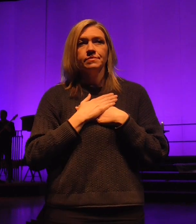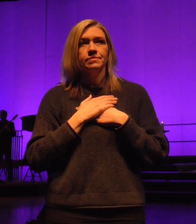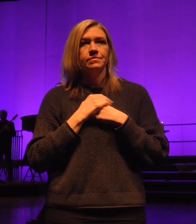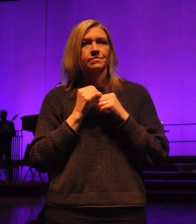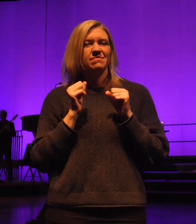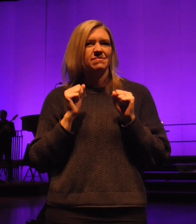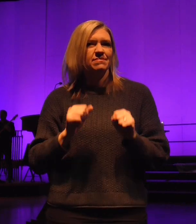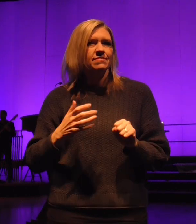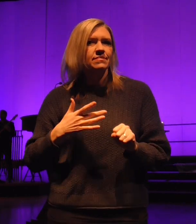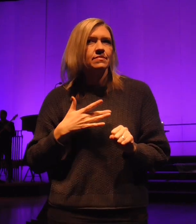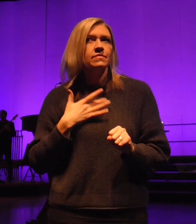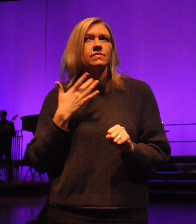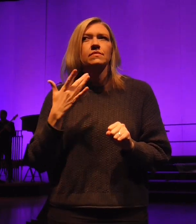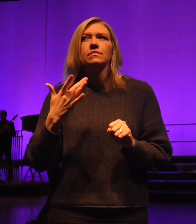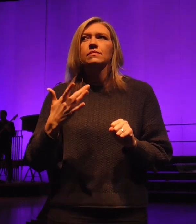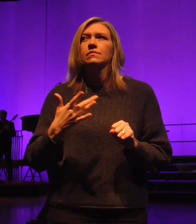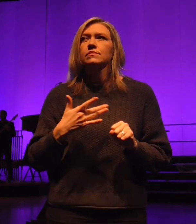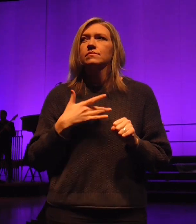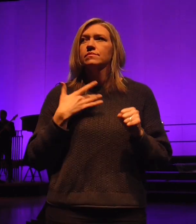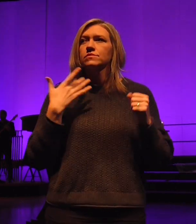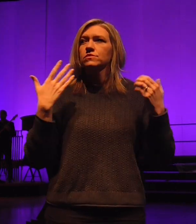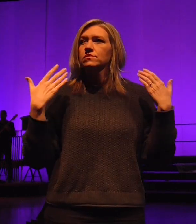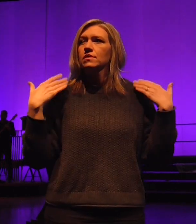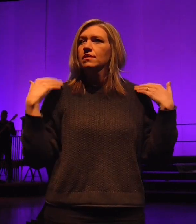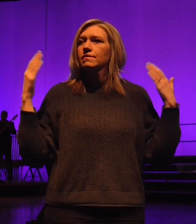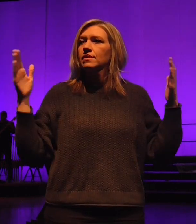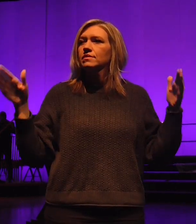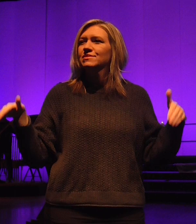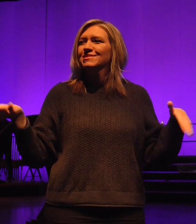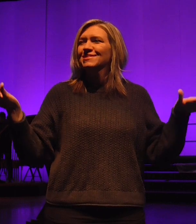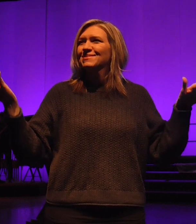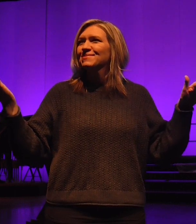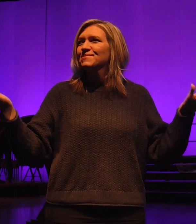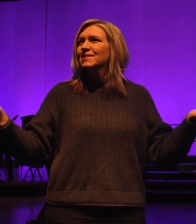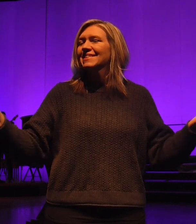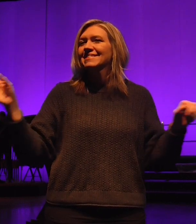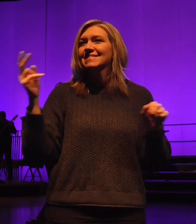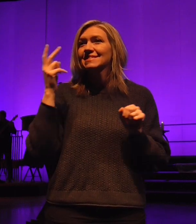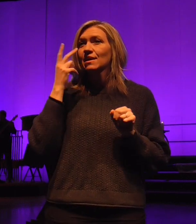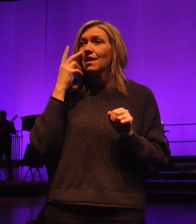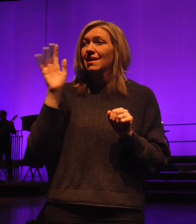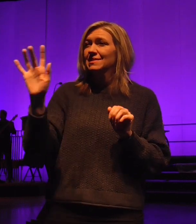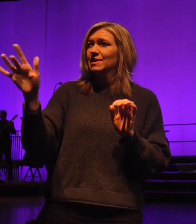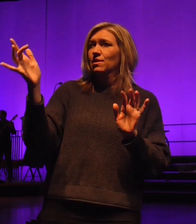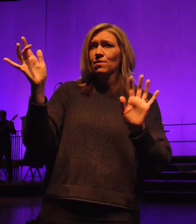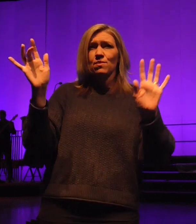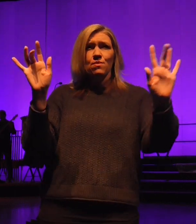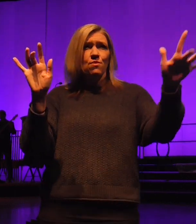grace. I can hear the brush of angel wings.